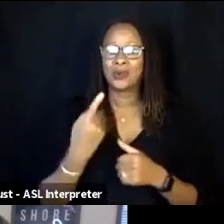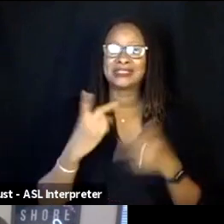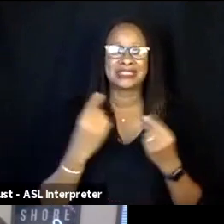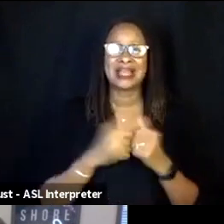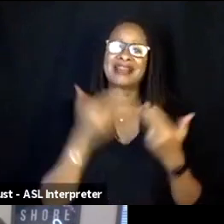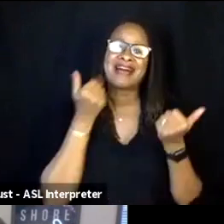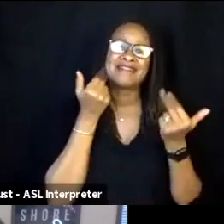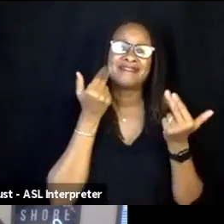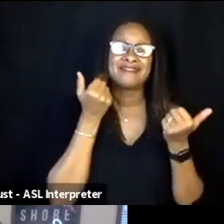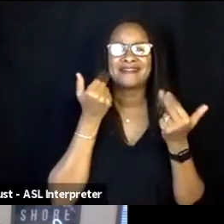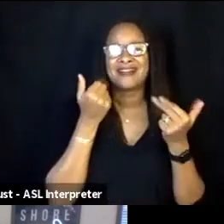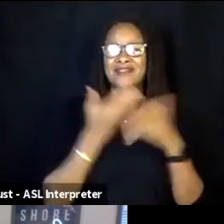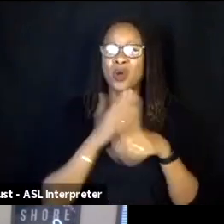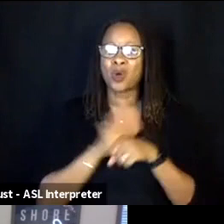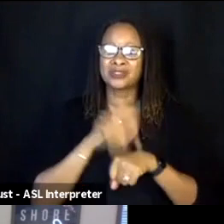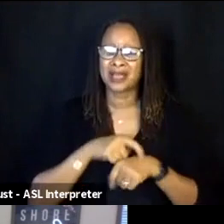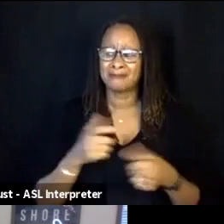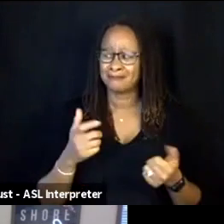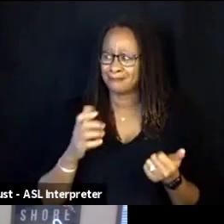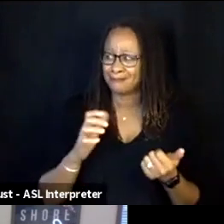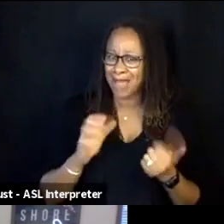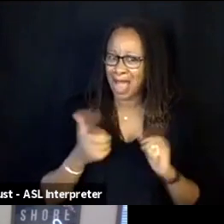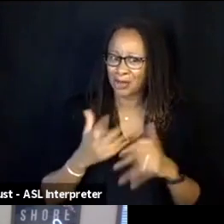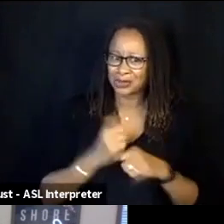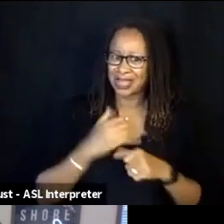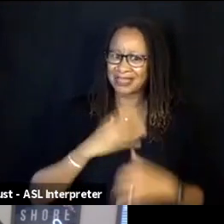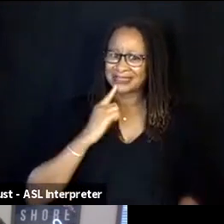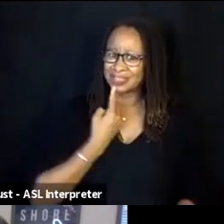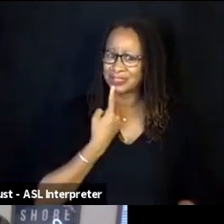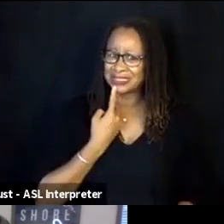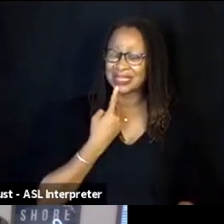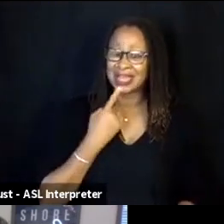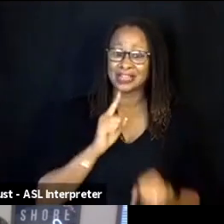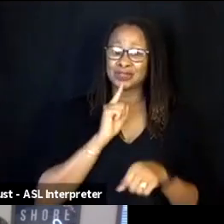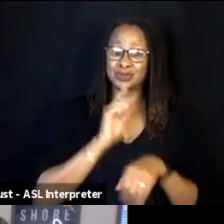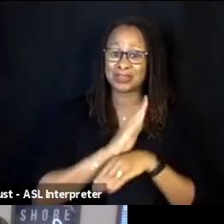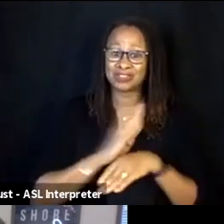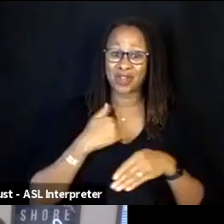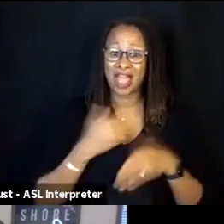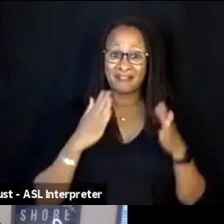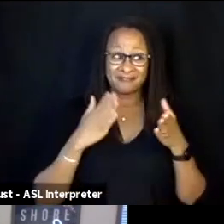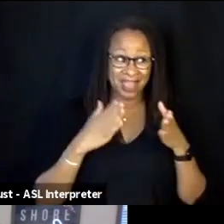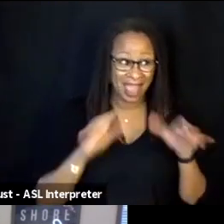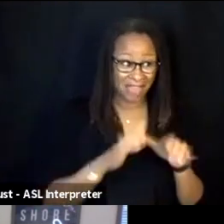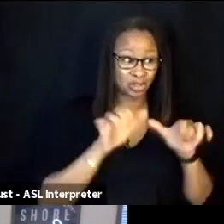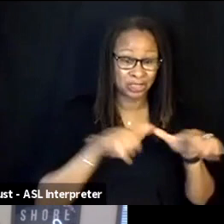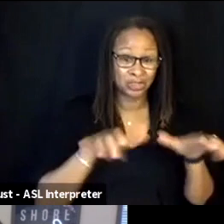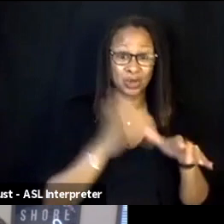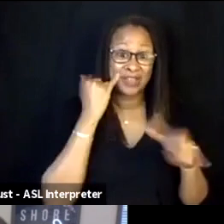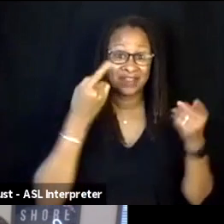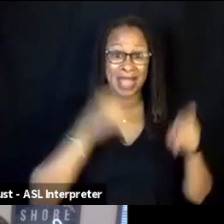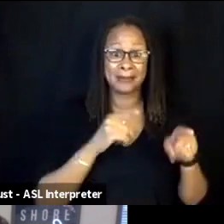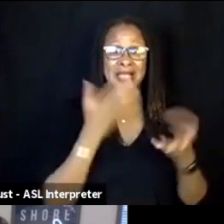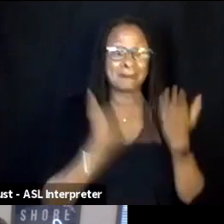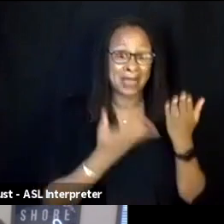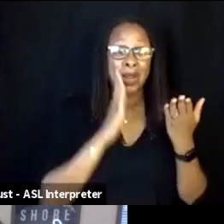the whole time. So how are you supposed to take that seriously, like you actually have a course of action if it happens to you, which it might and will and